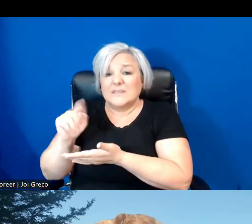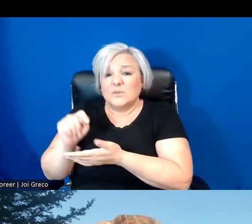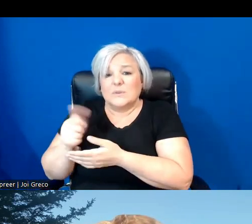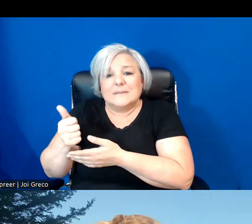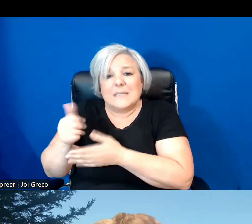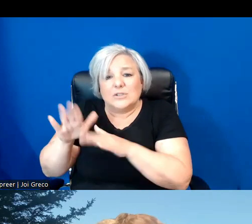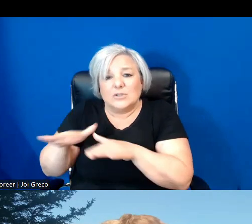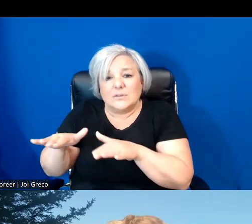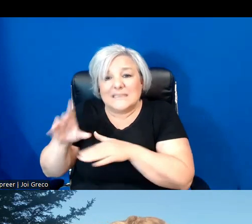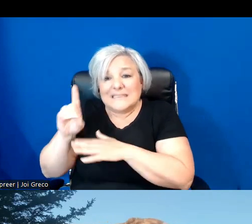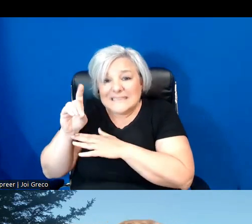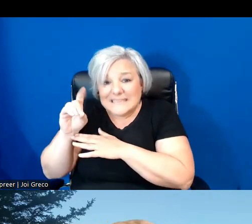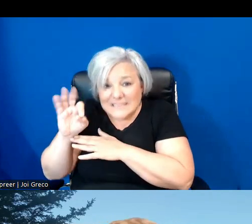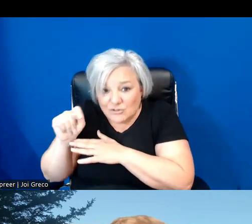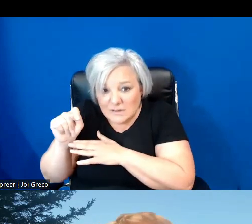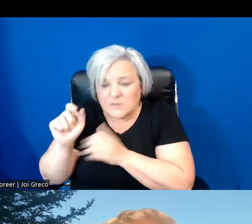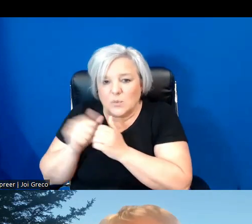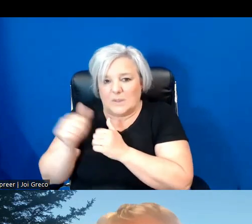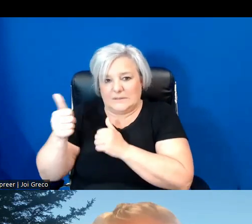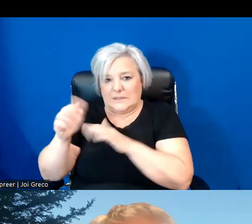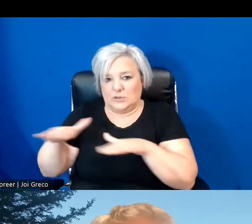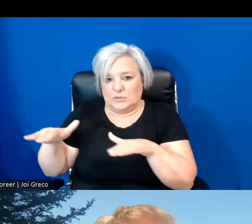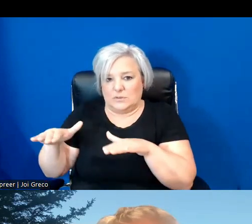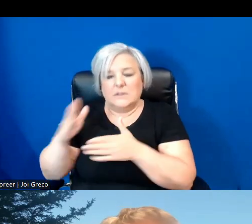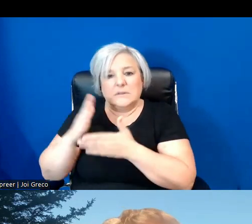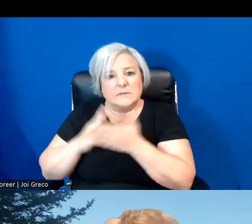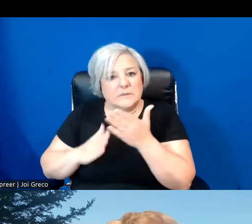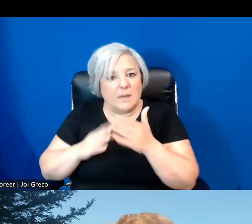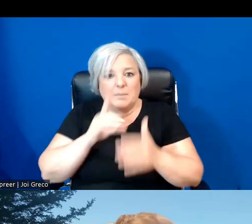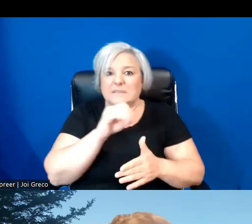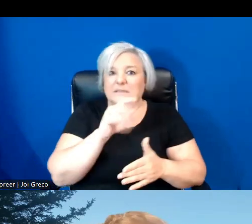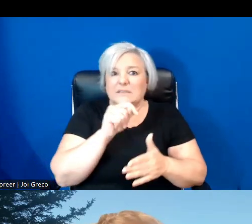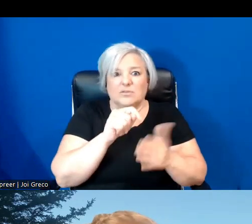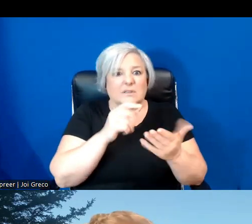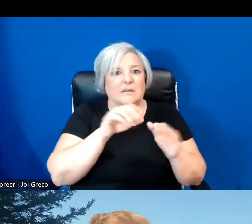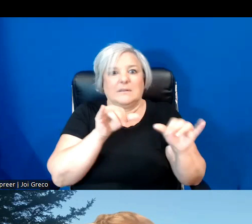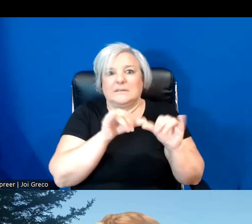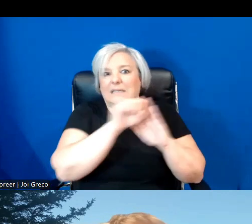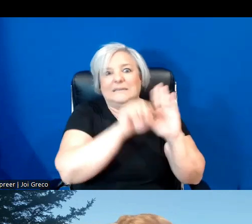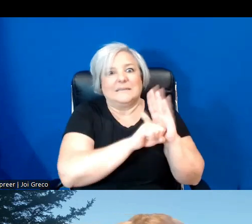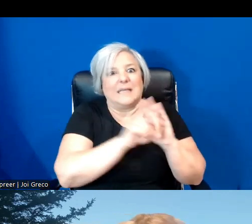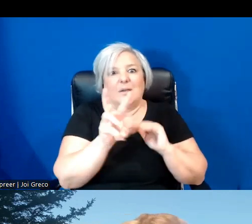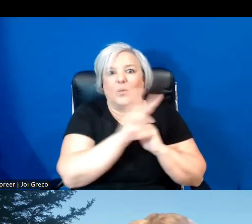children, Some of our districts are the size of states, West Virginia,